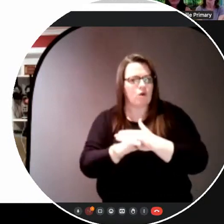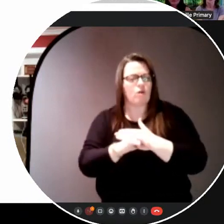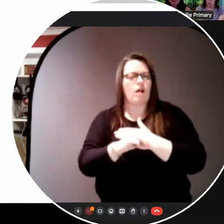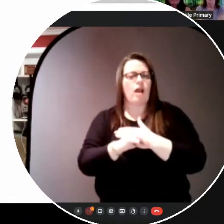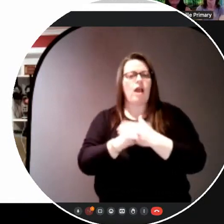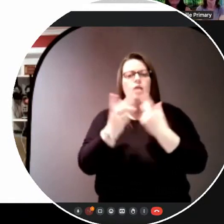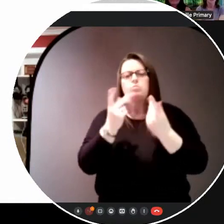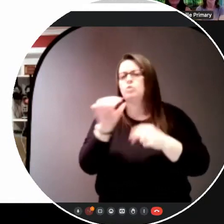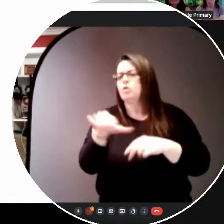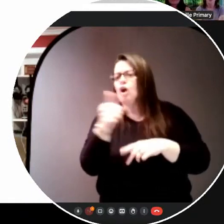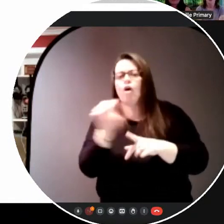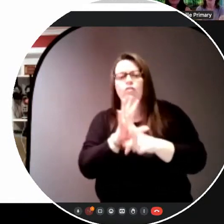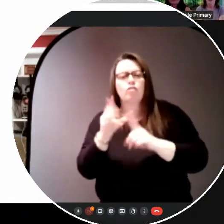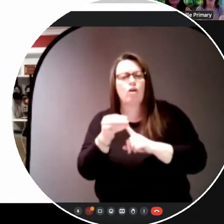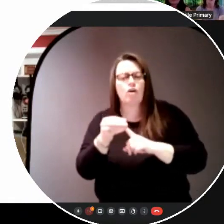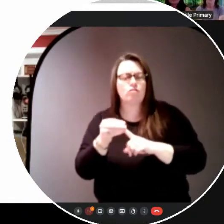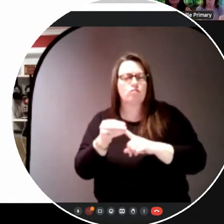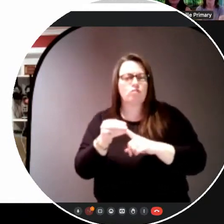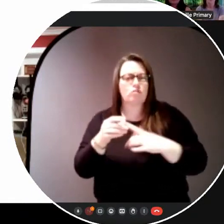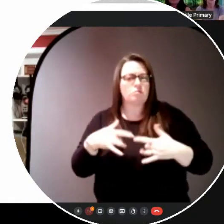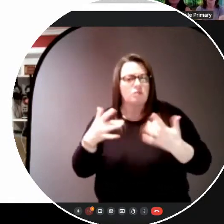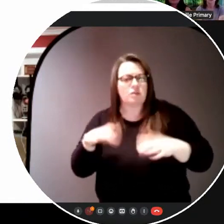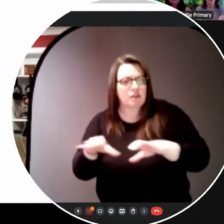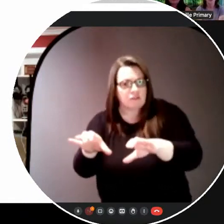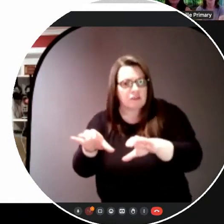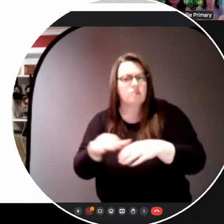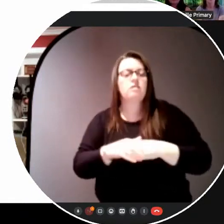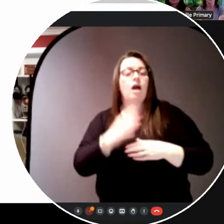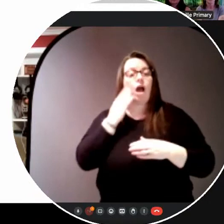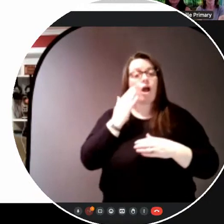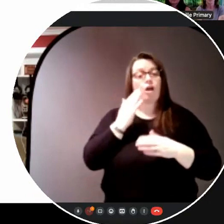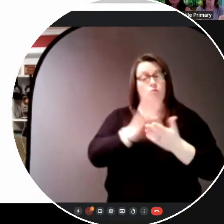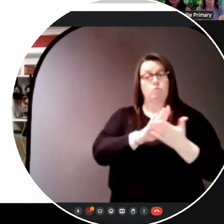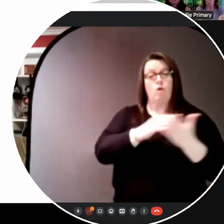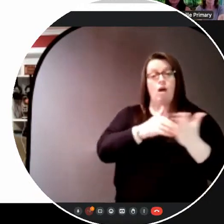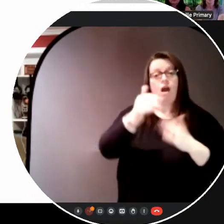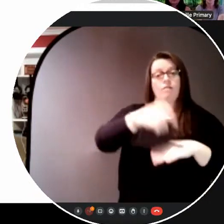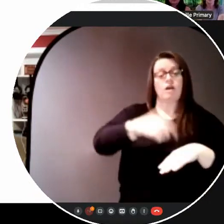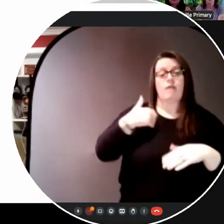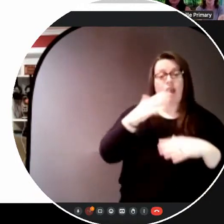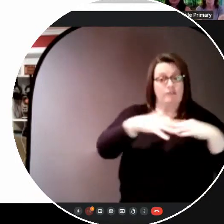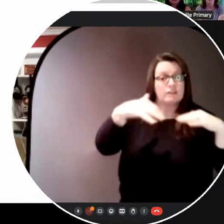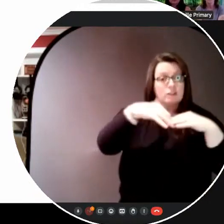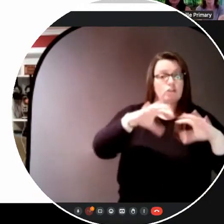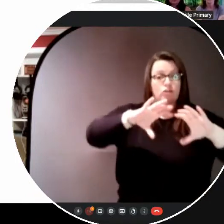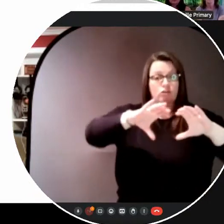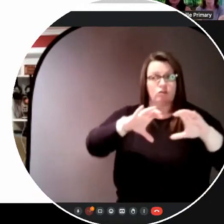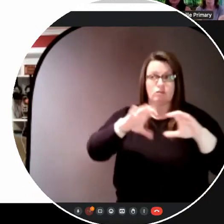cultural activities. I know the school often has different Indigenous groups come in and do different activities.